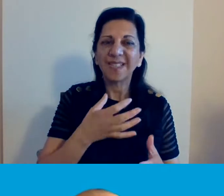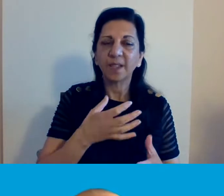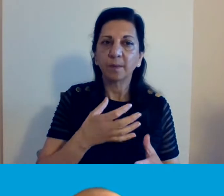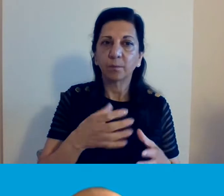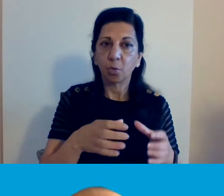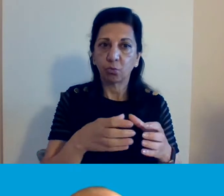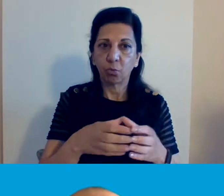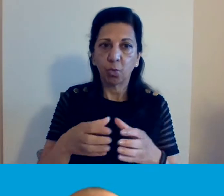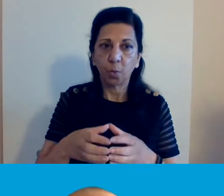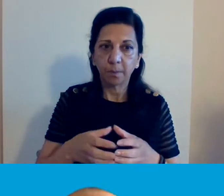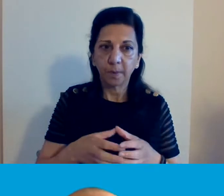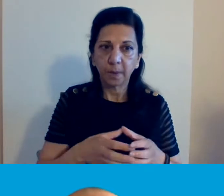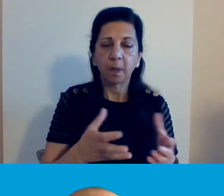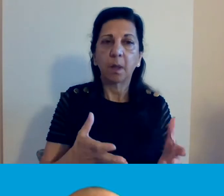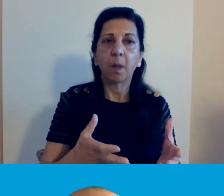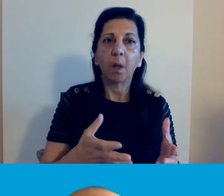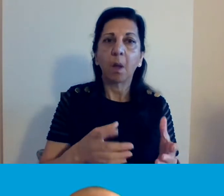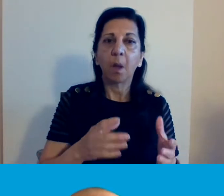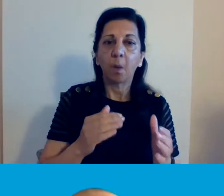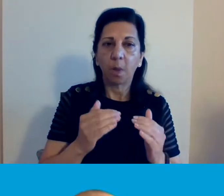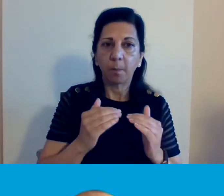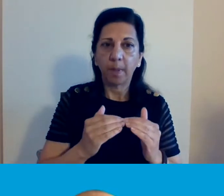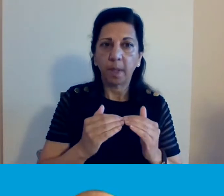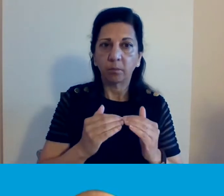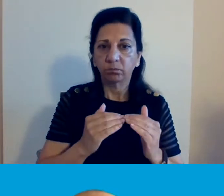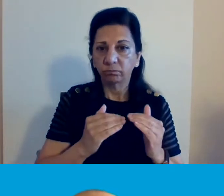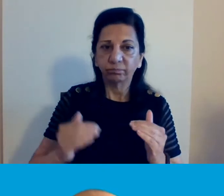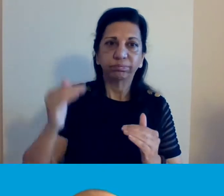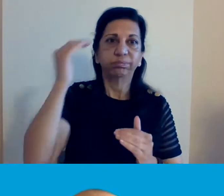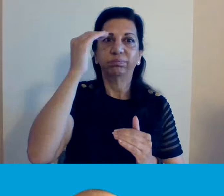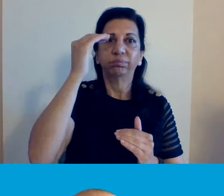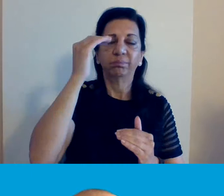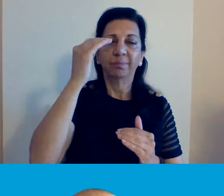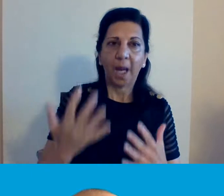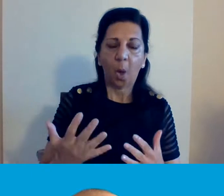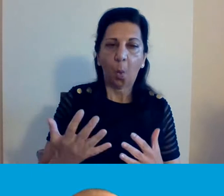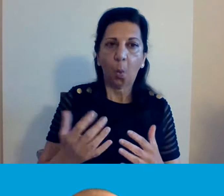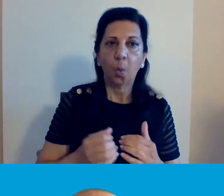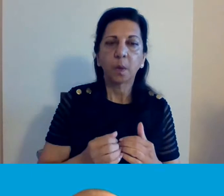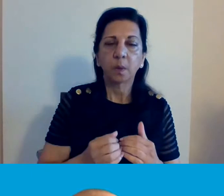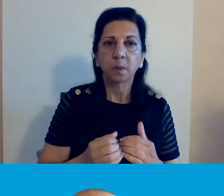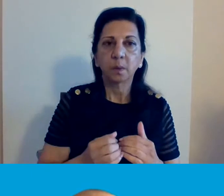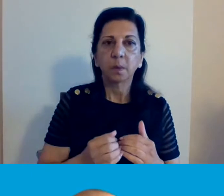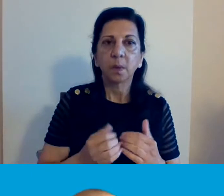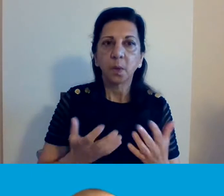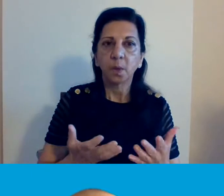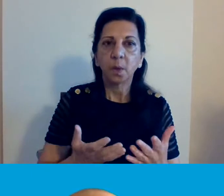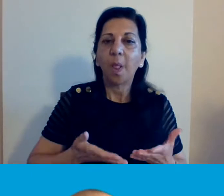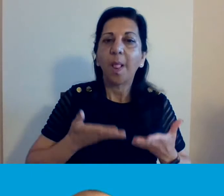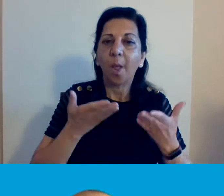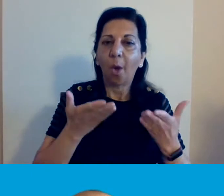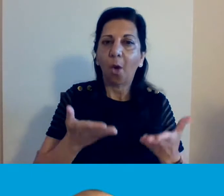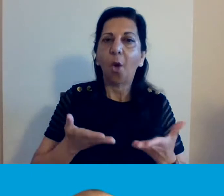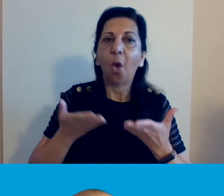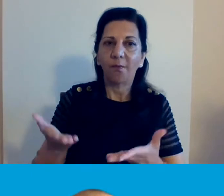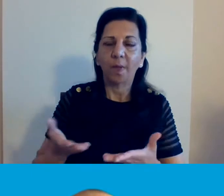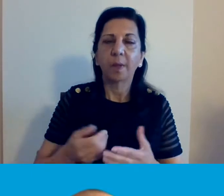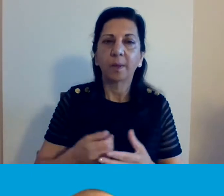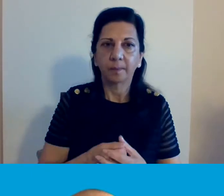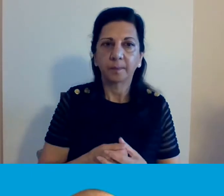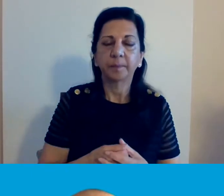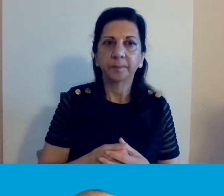this year is going to be higher than in previous years. And we're also going to be offering the immunisation to a larger cohort of